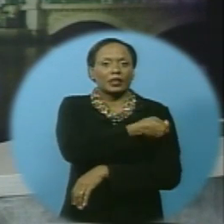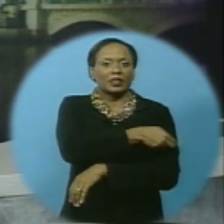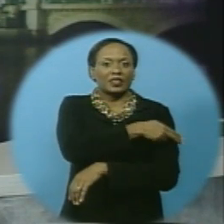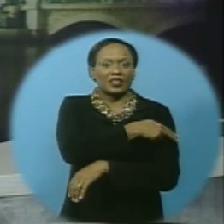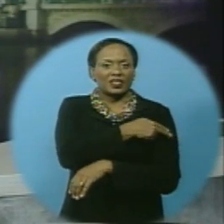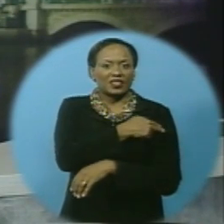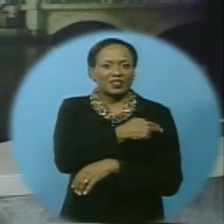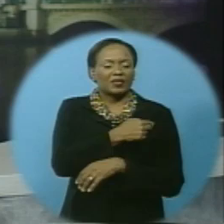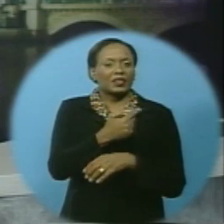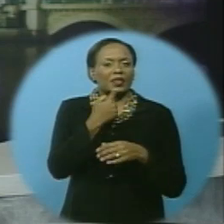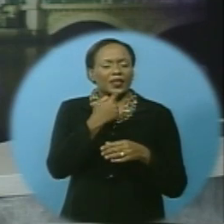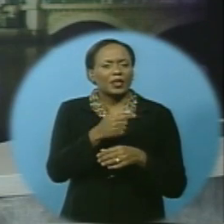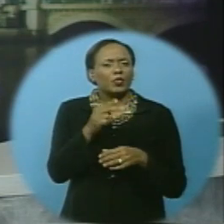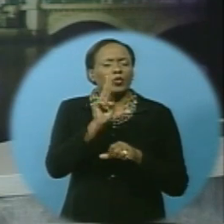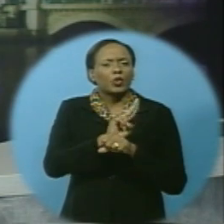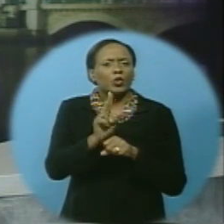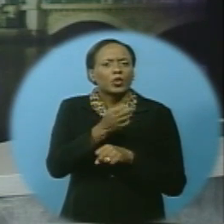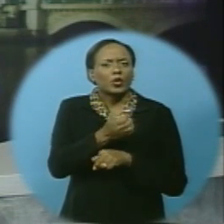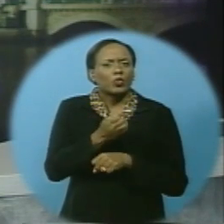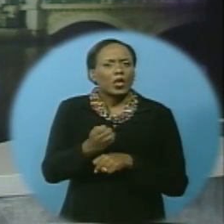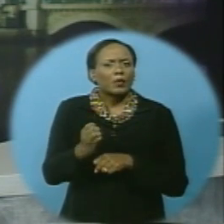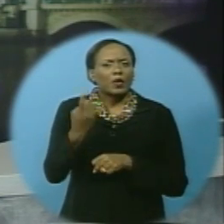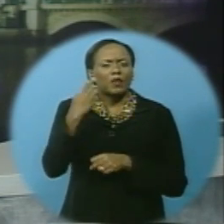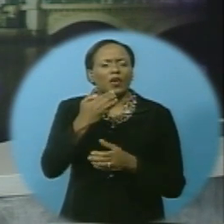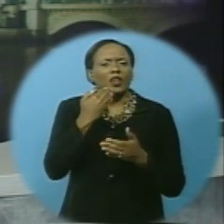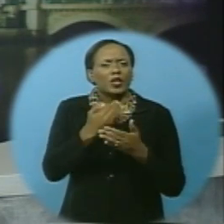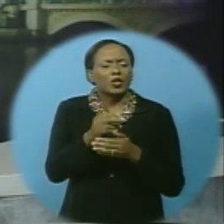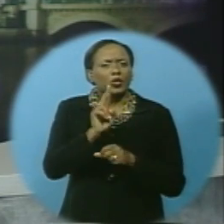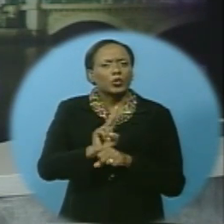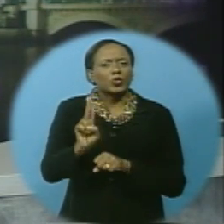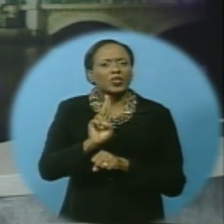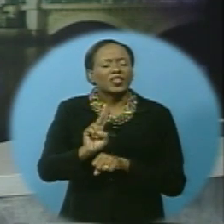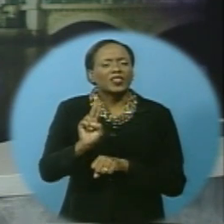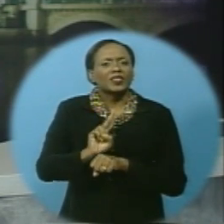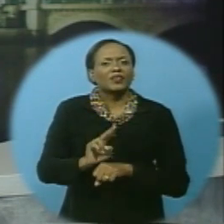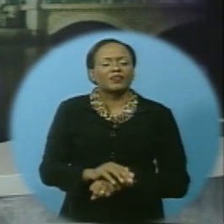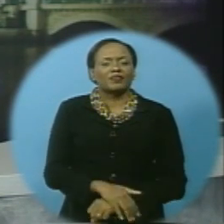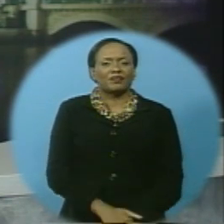Marcellus Seeley, assured the equipment will be put to good use.